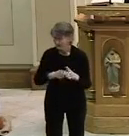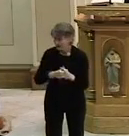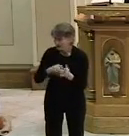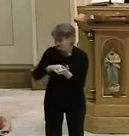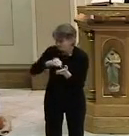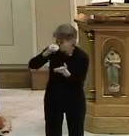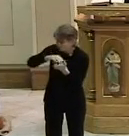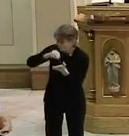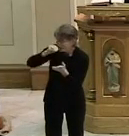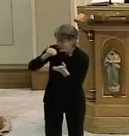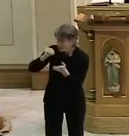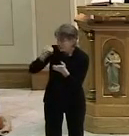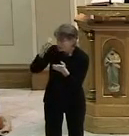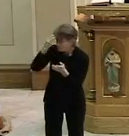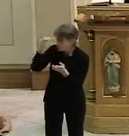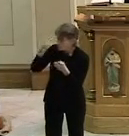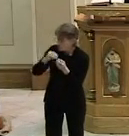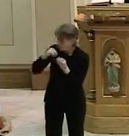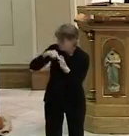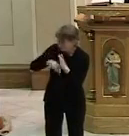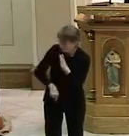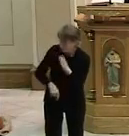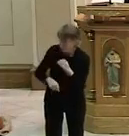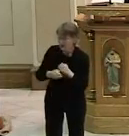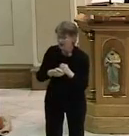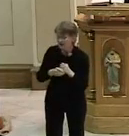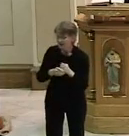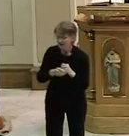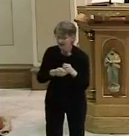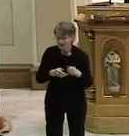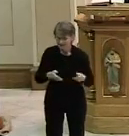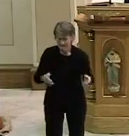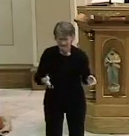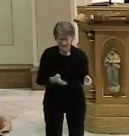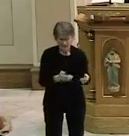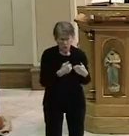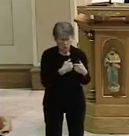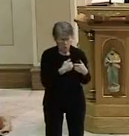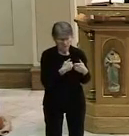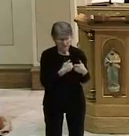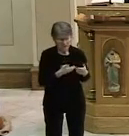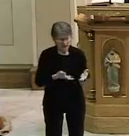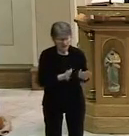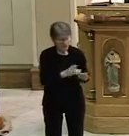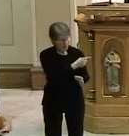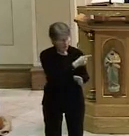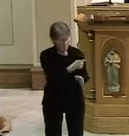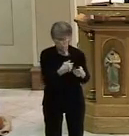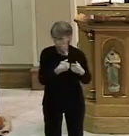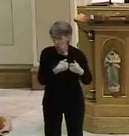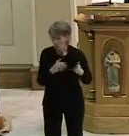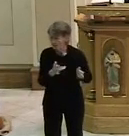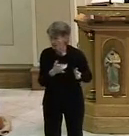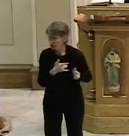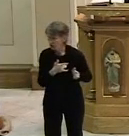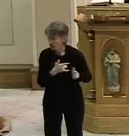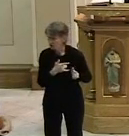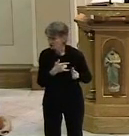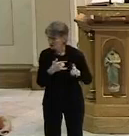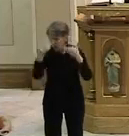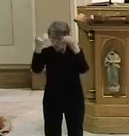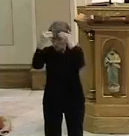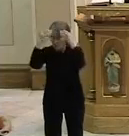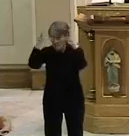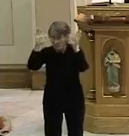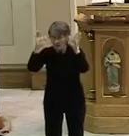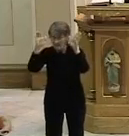deeply, may they always open their heart to you, and to love you with their whole heart, their whole mind, and